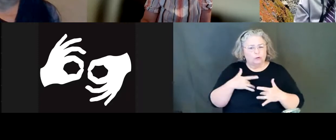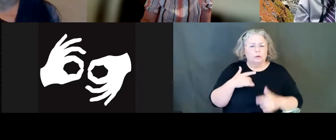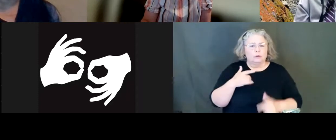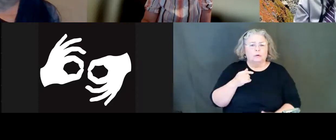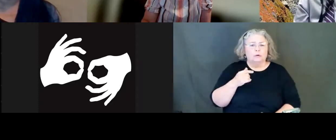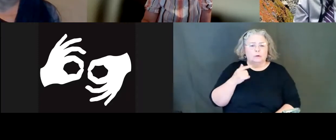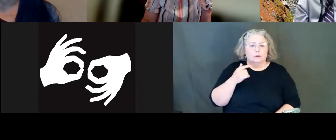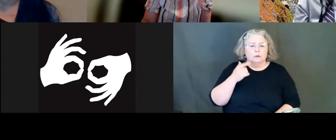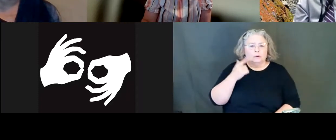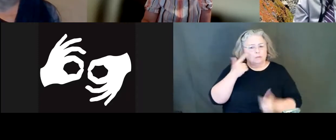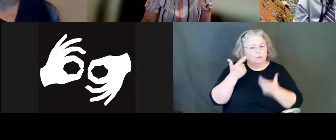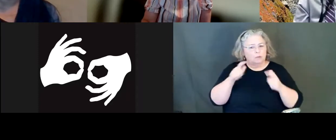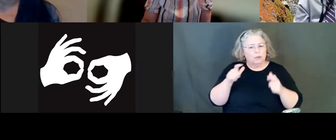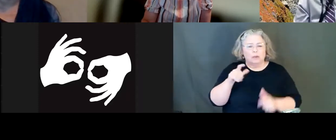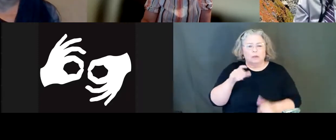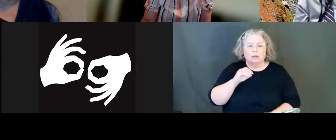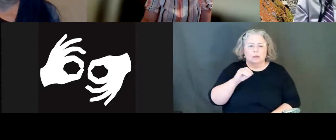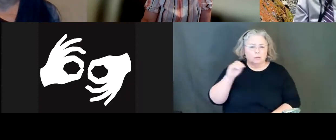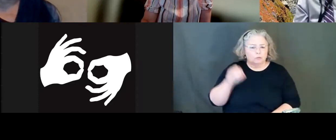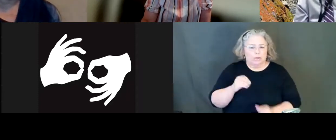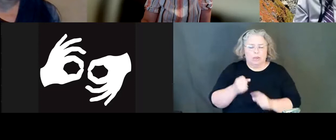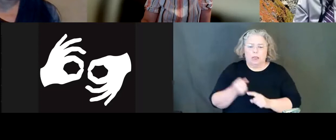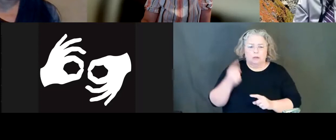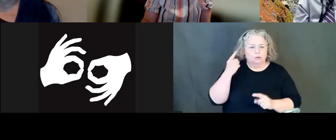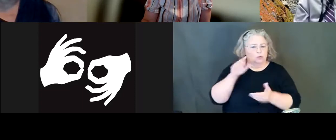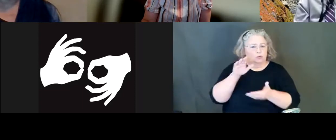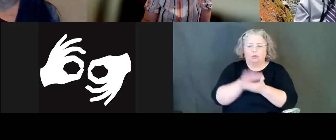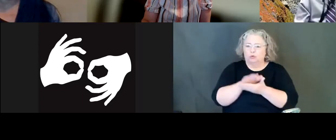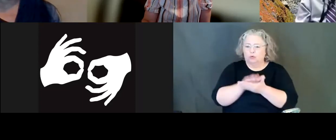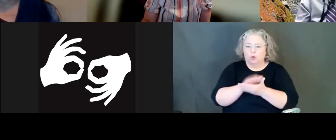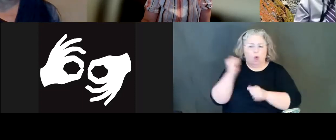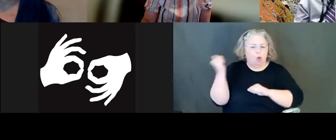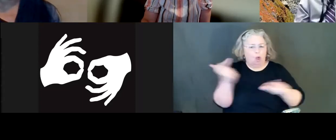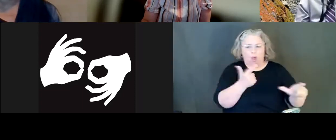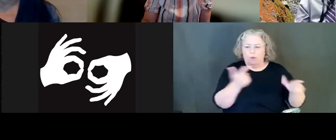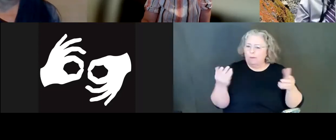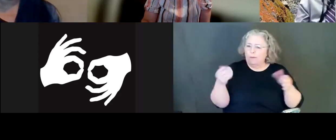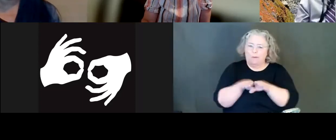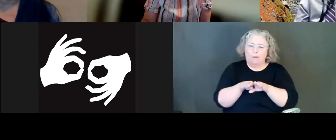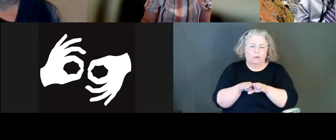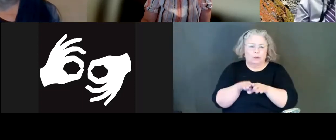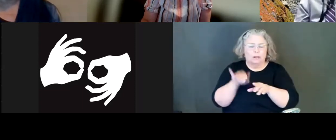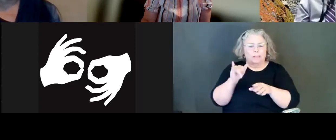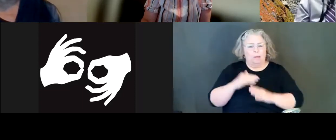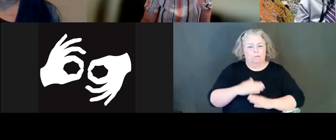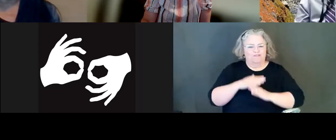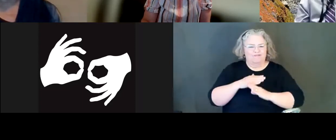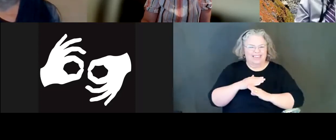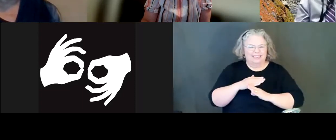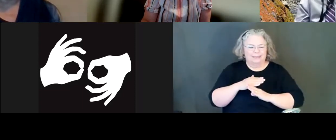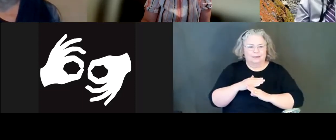for a large percentage of last year, the schools were closed. So that prevented